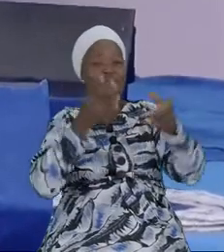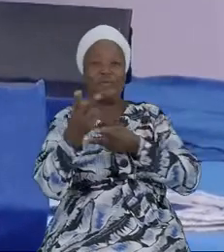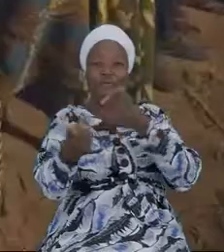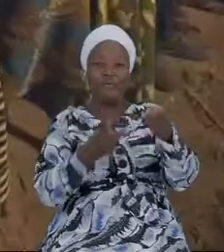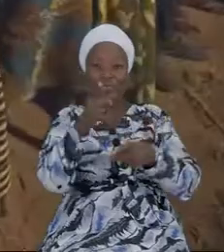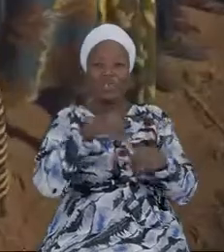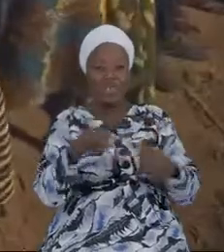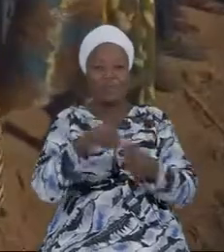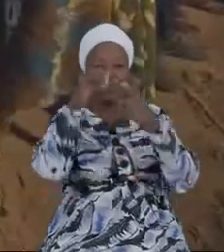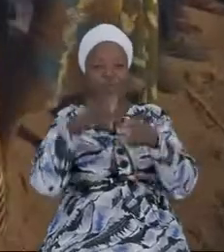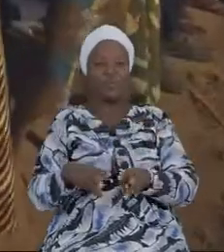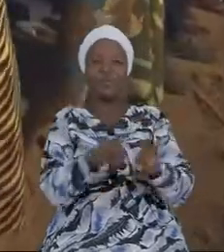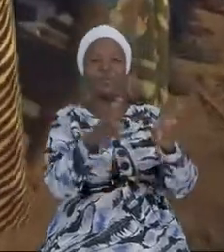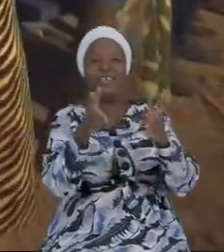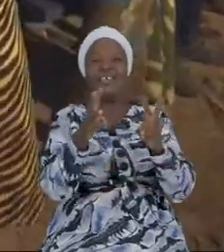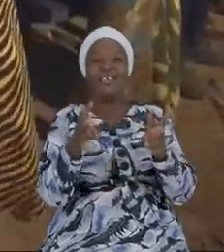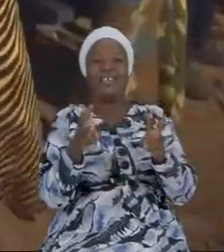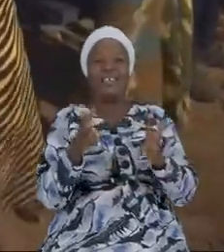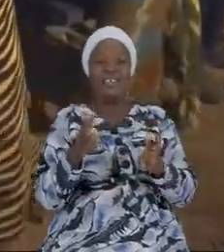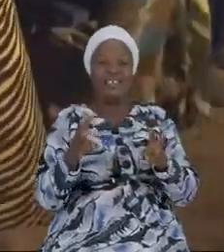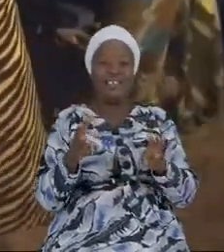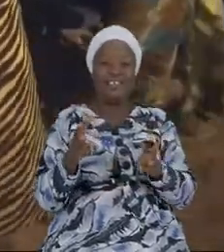in a special way.